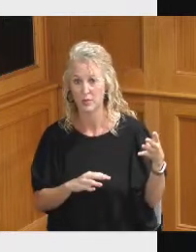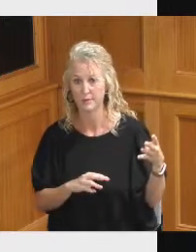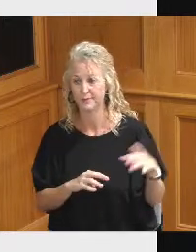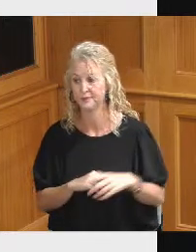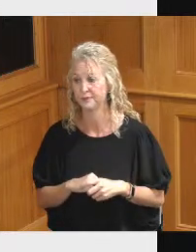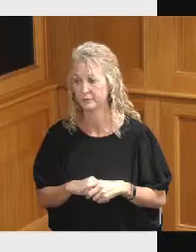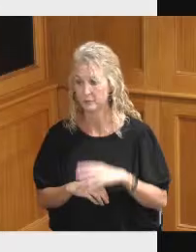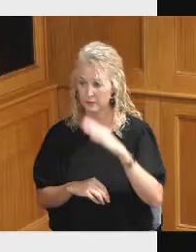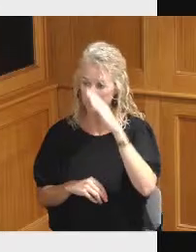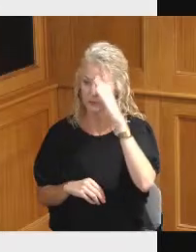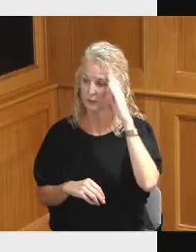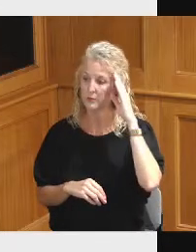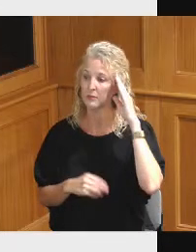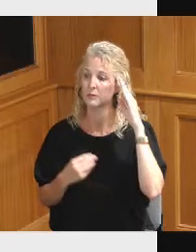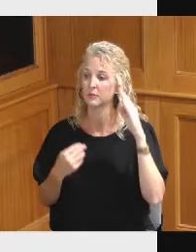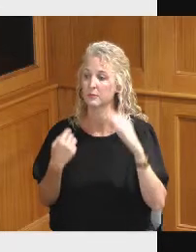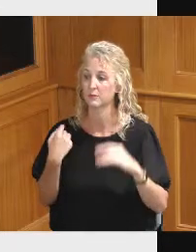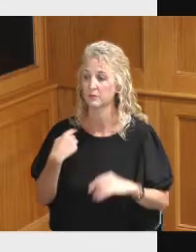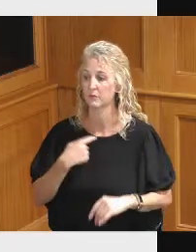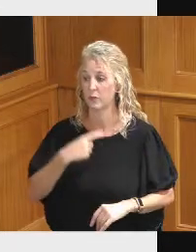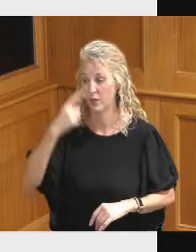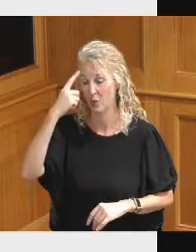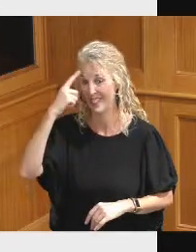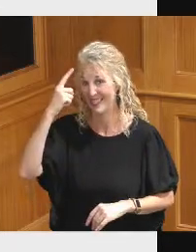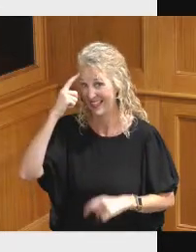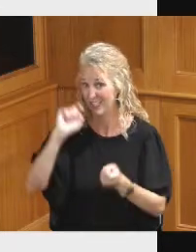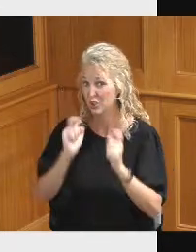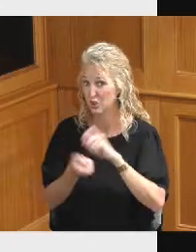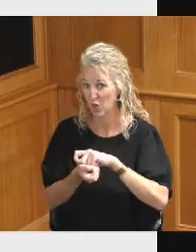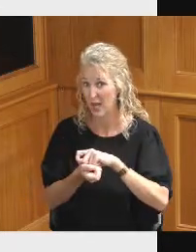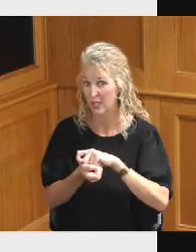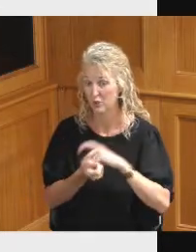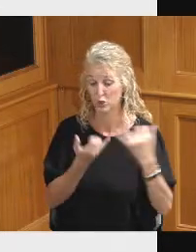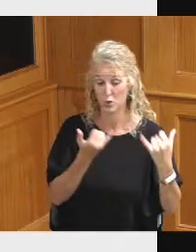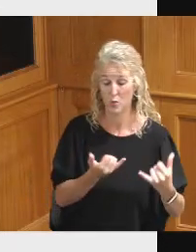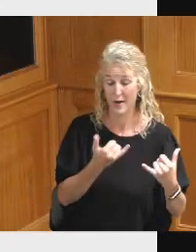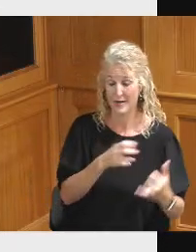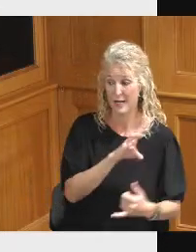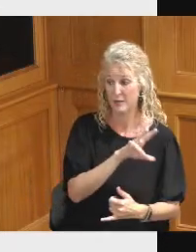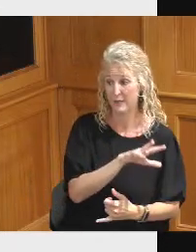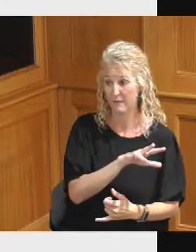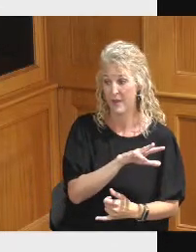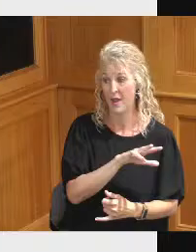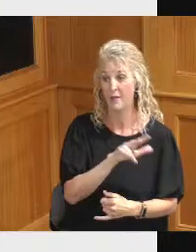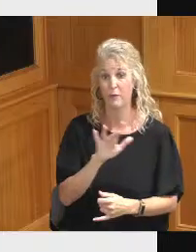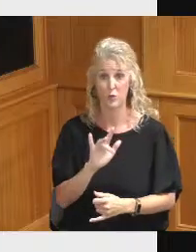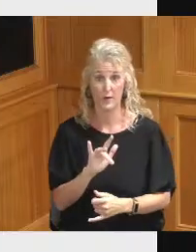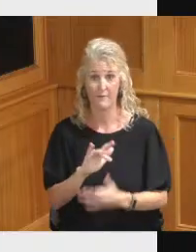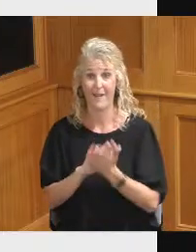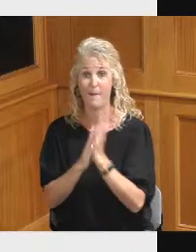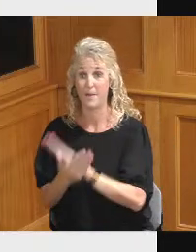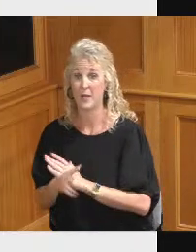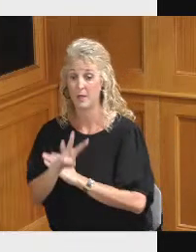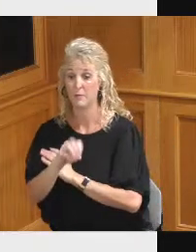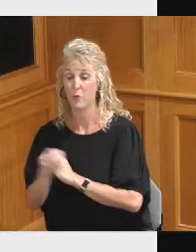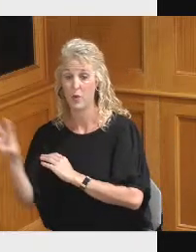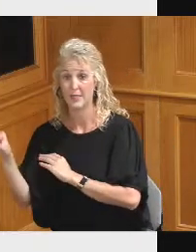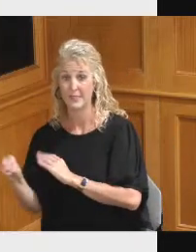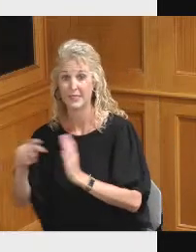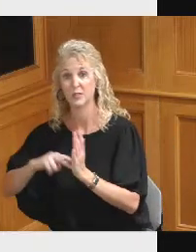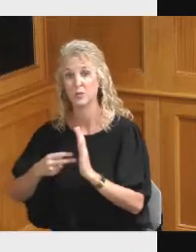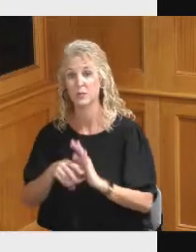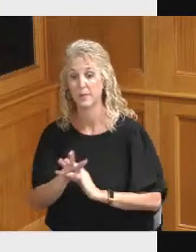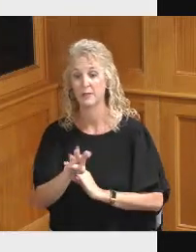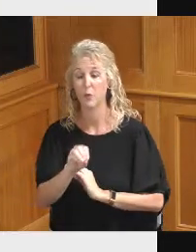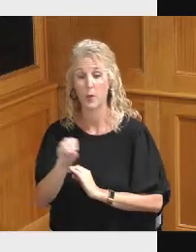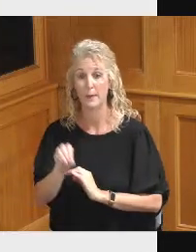study, of the rate setting, and we recommend shifting that to 40-60 so that we're only recovering 40%